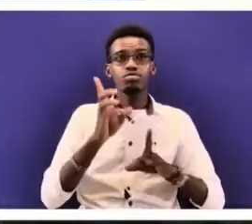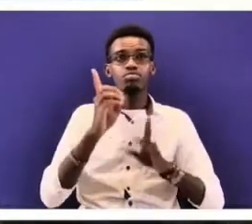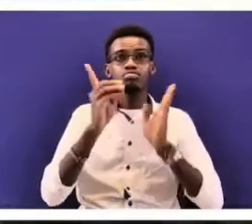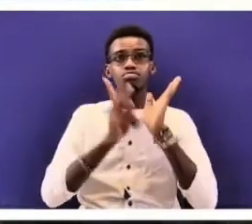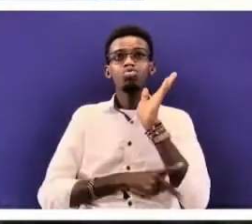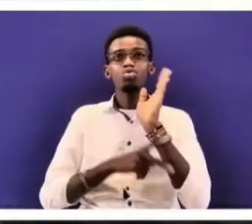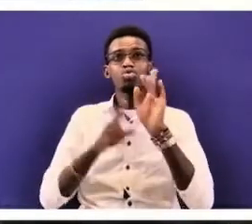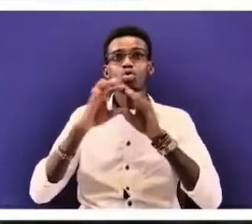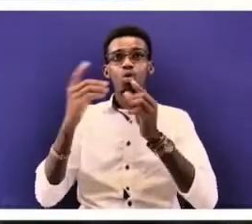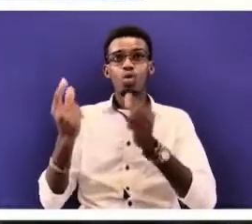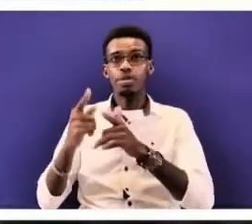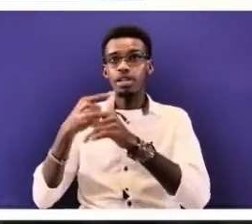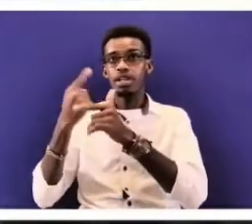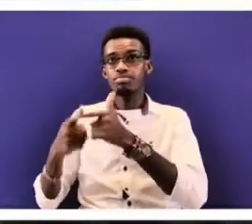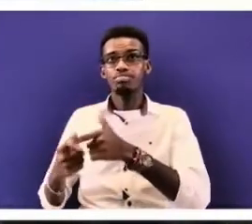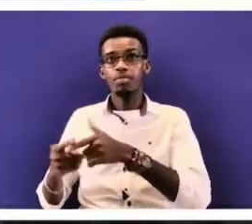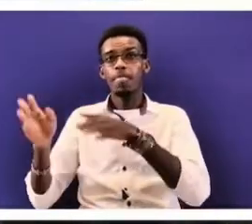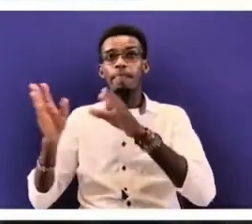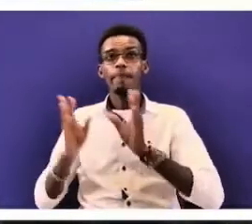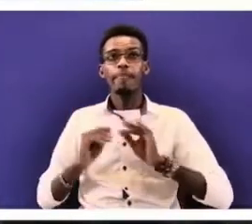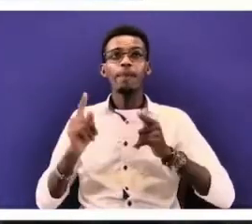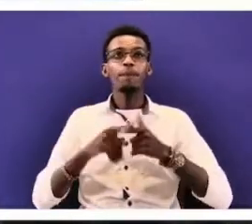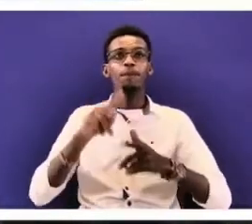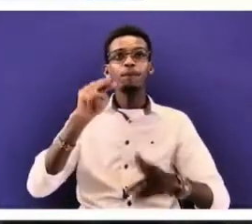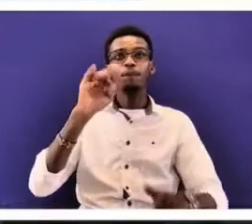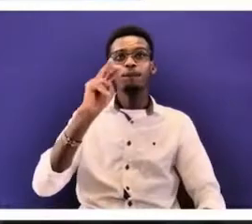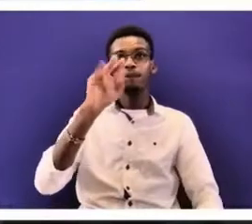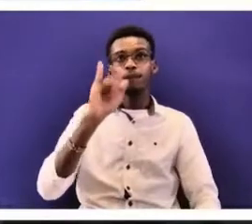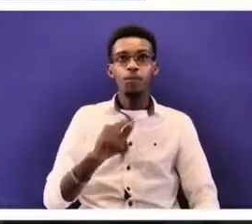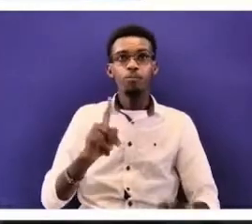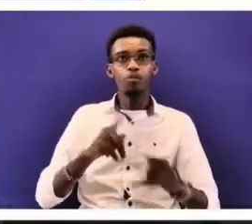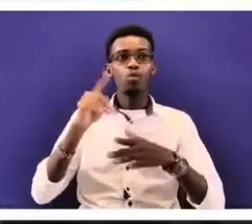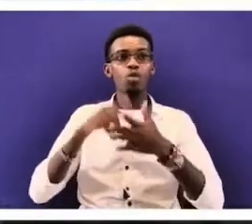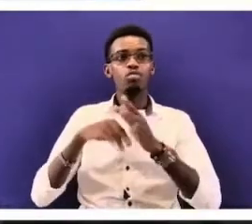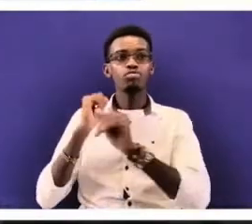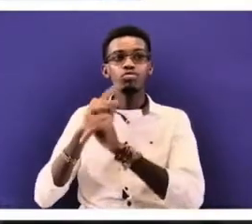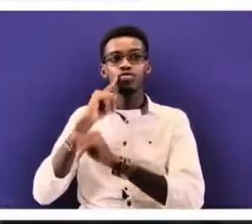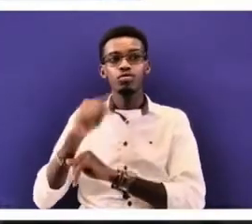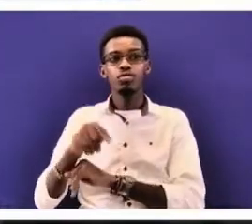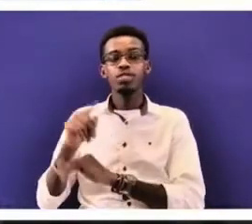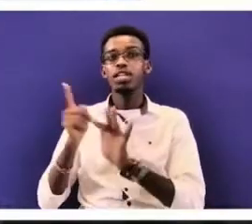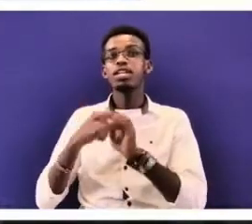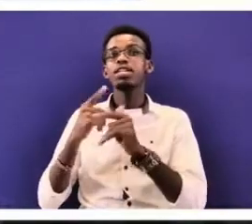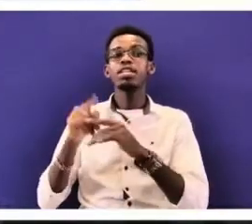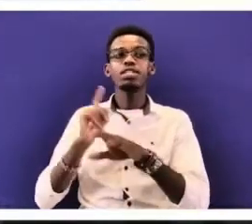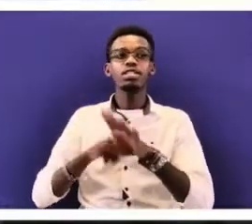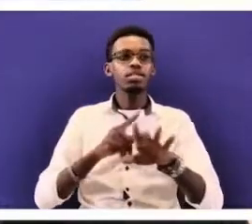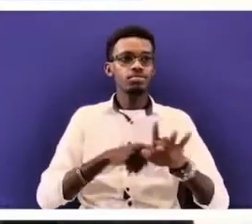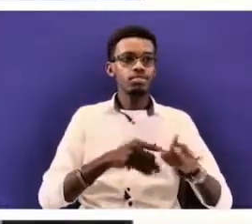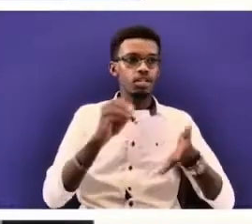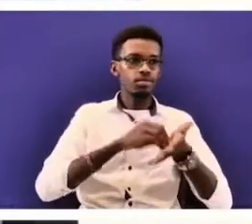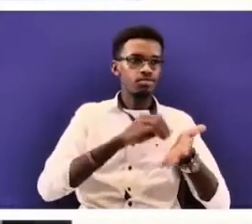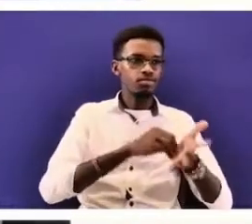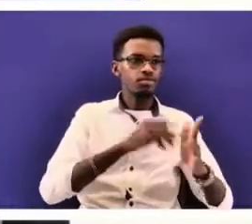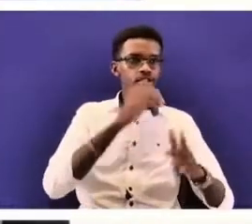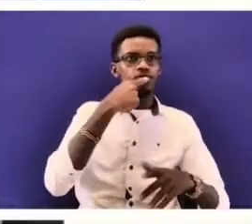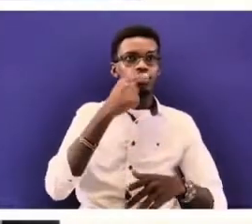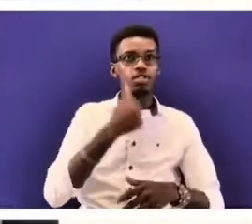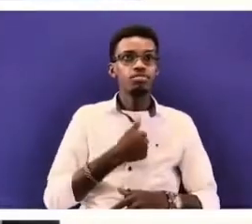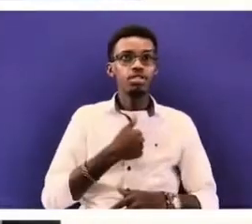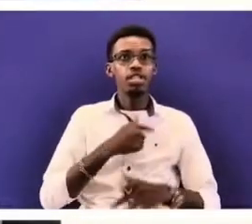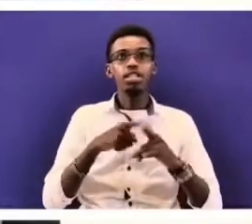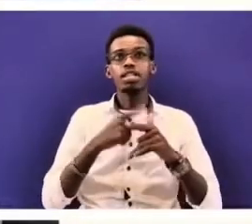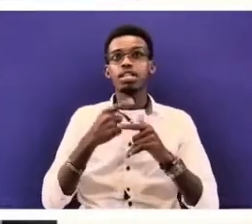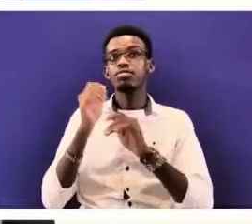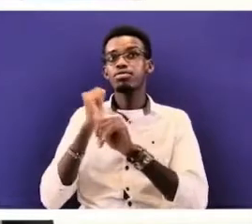committee for allowing Yagi to come up and do what he did today, and time again, if you told me not